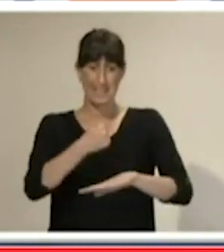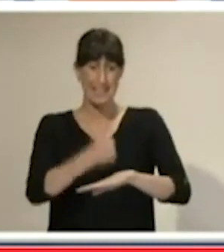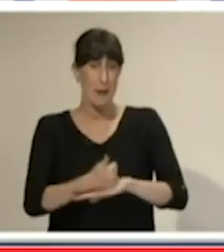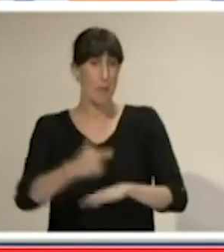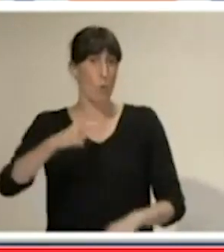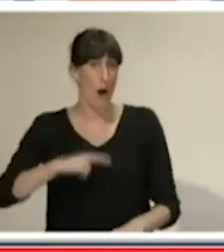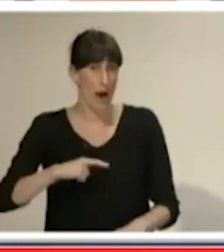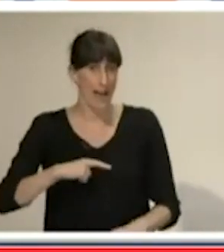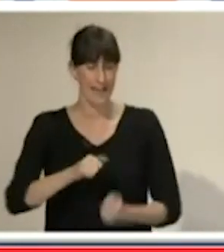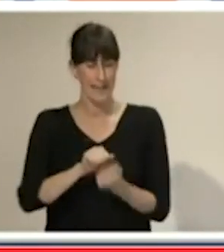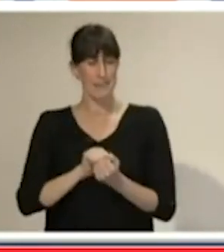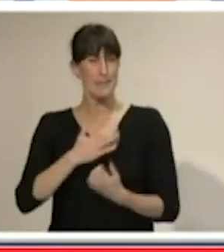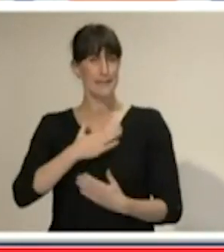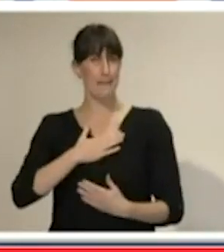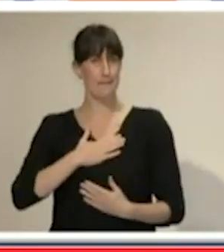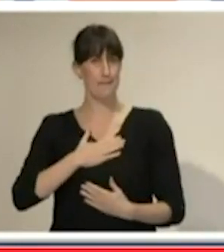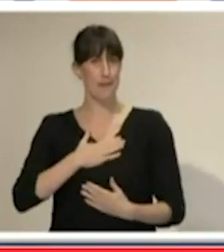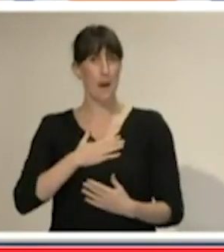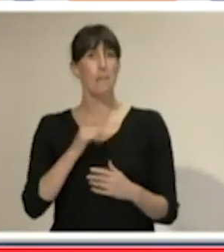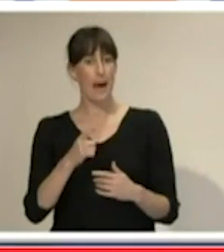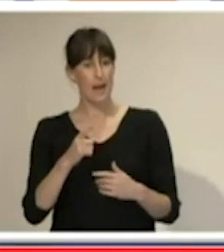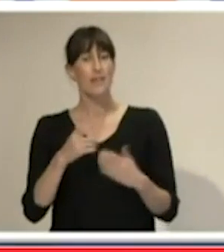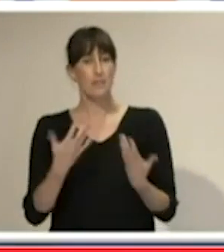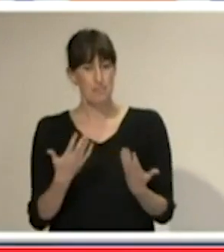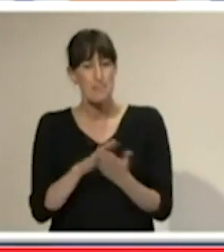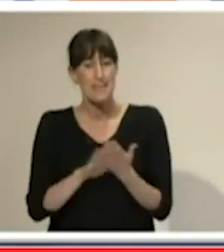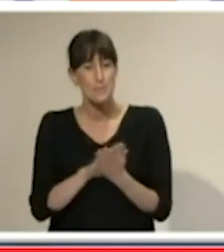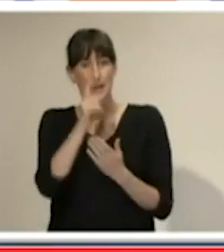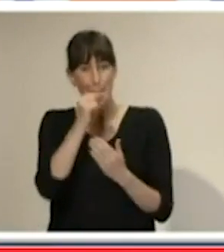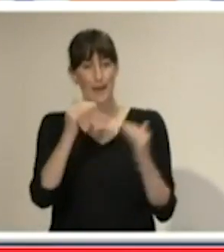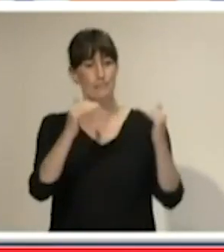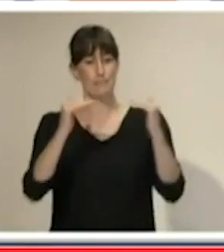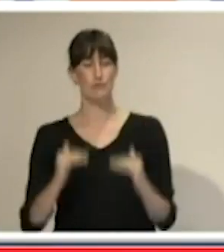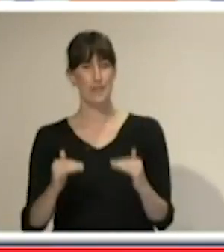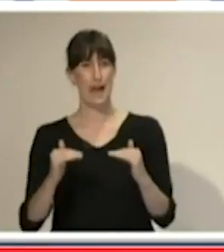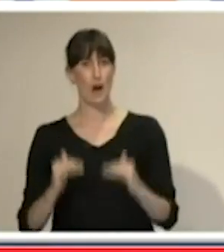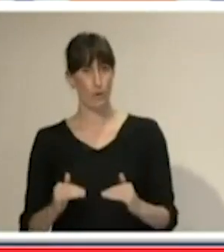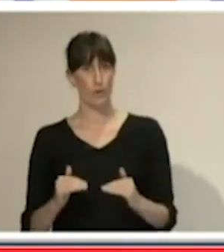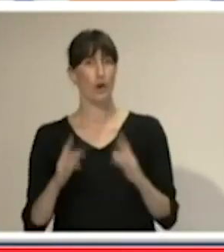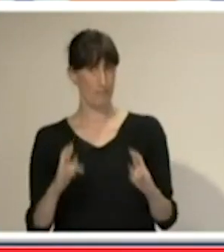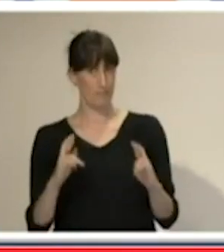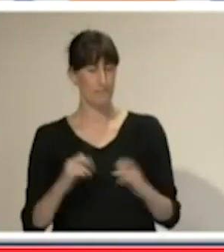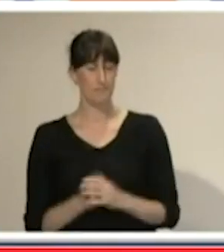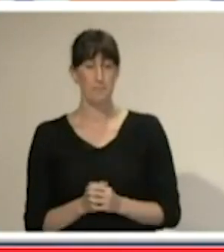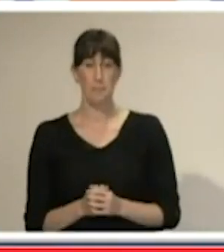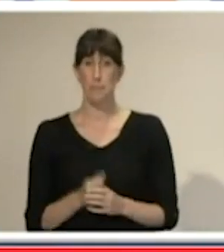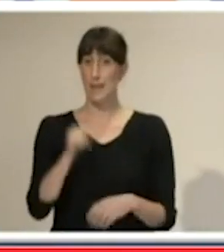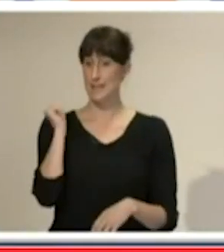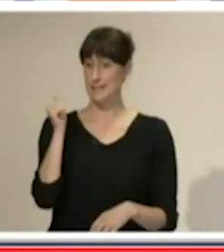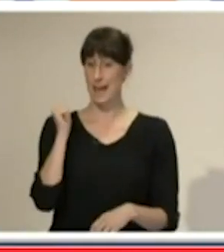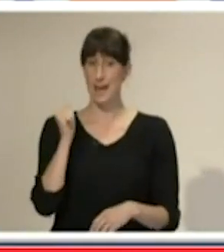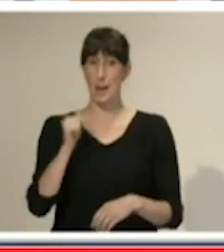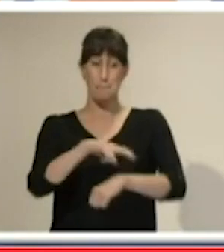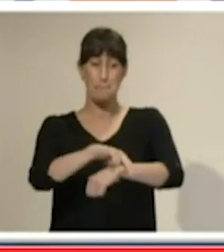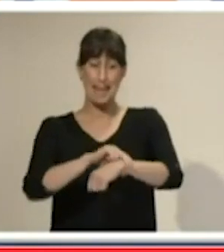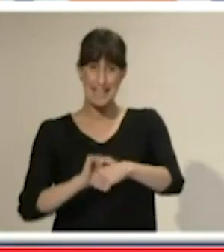but to also move us as quickly as we can into other alert levels. Police recorded 104 breaches in the first 18